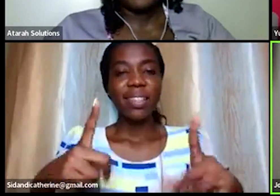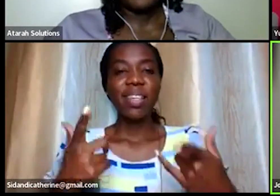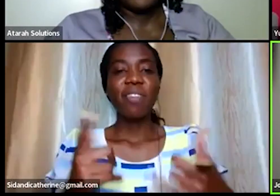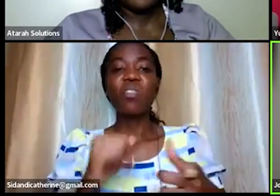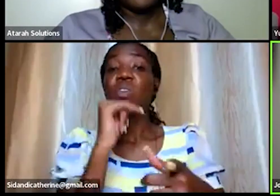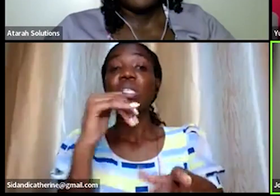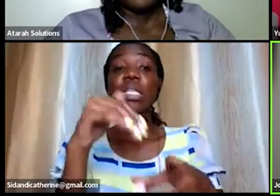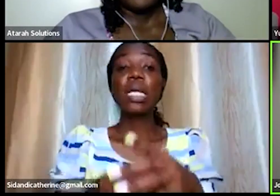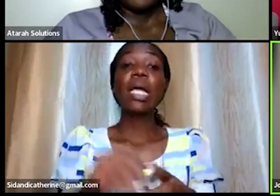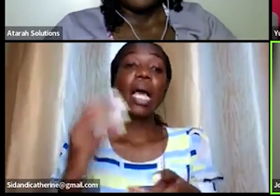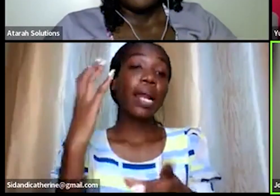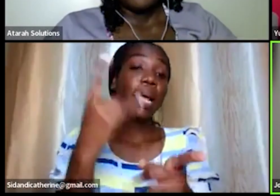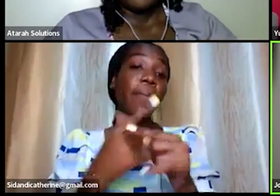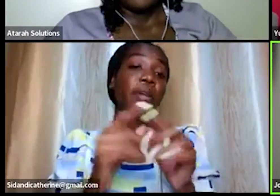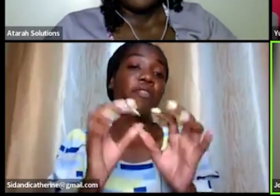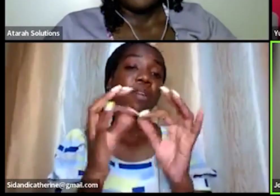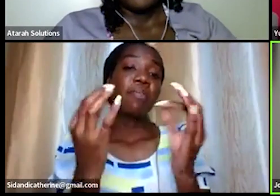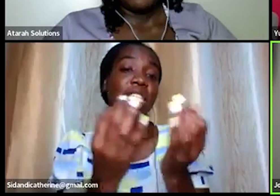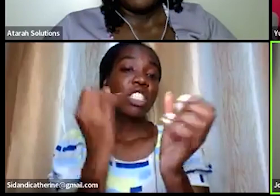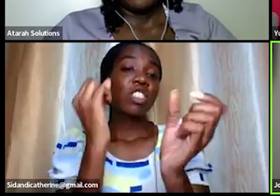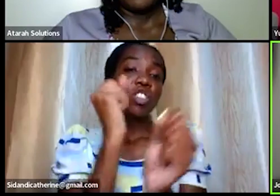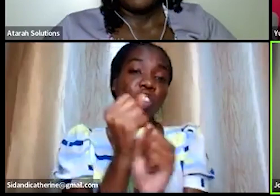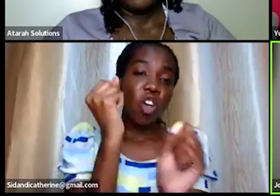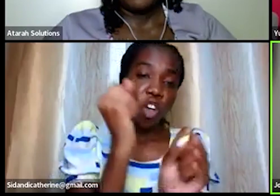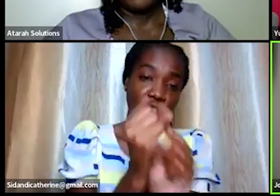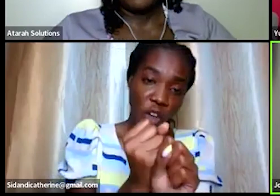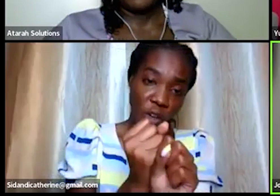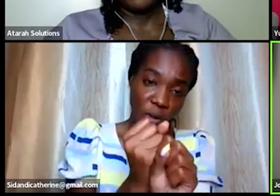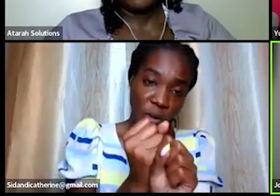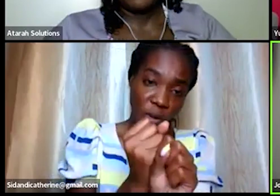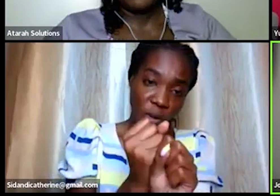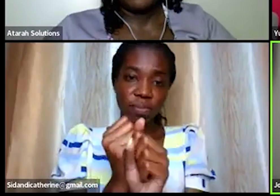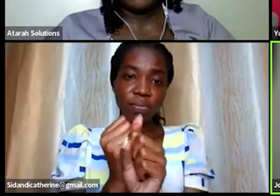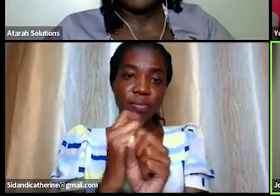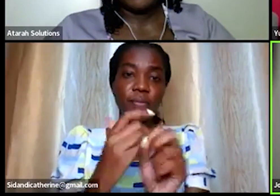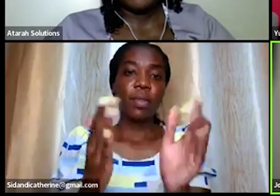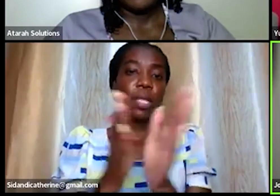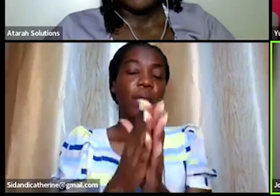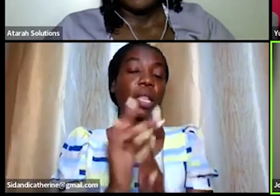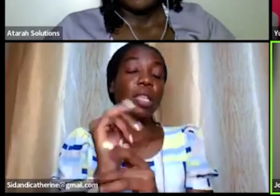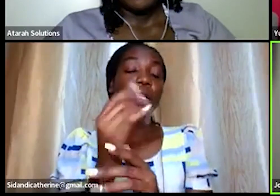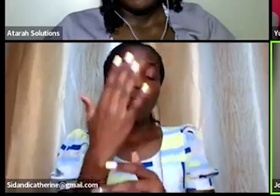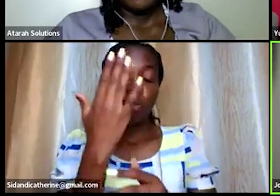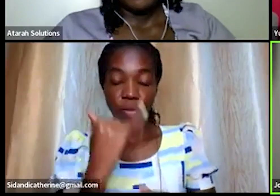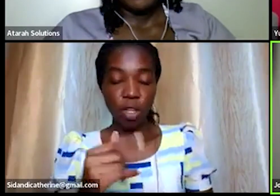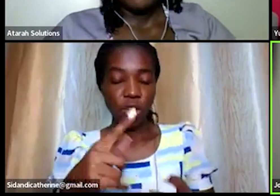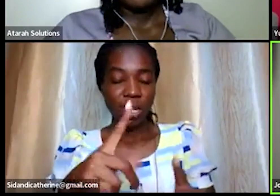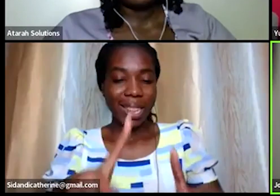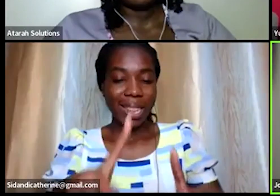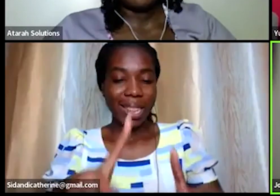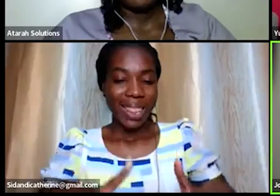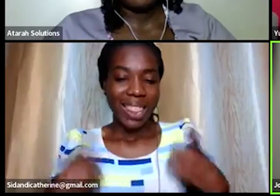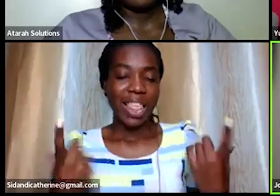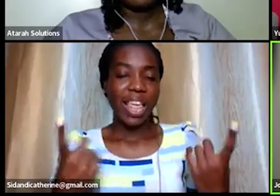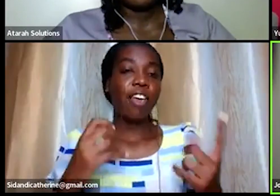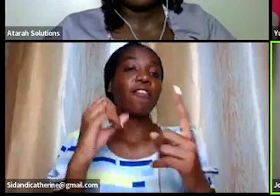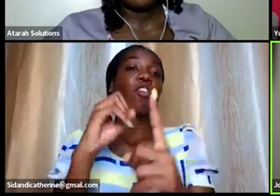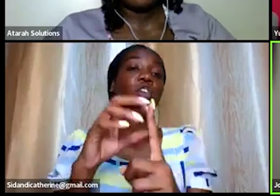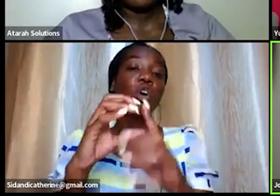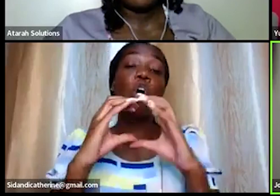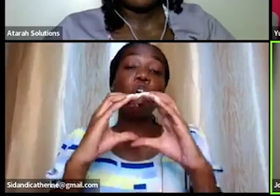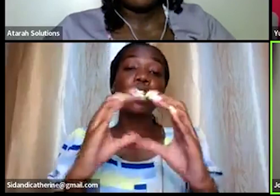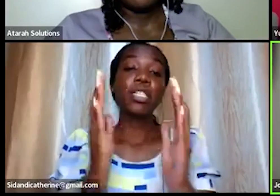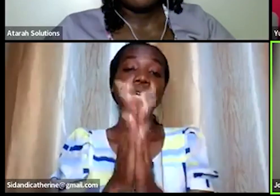family, in your job. Coaching is holistic. That's why some coaches are referred to as life coaches, right? Not just as